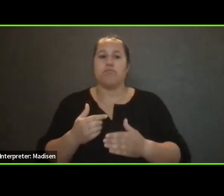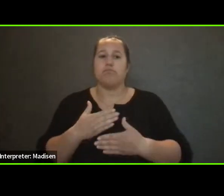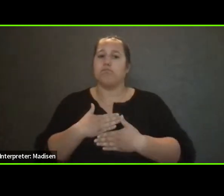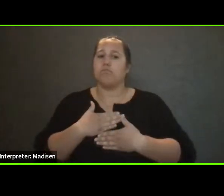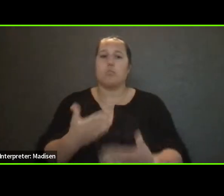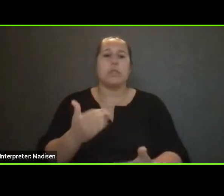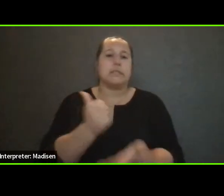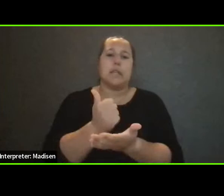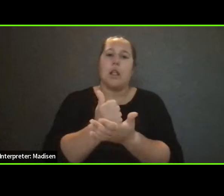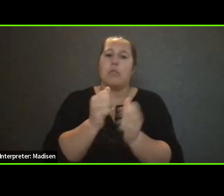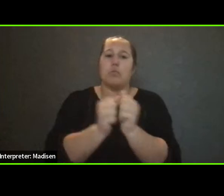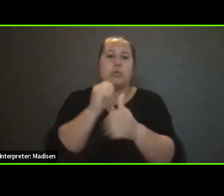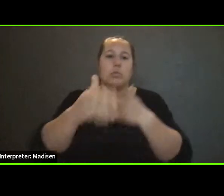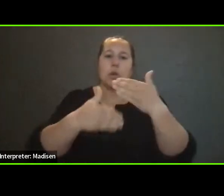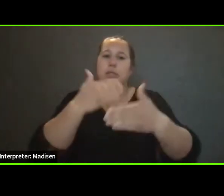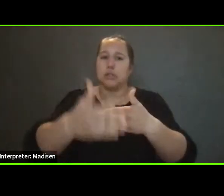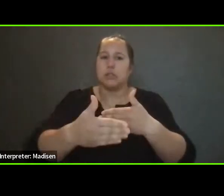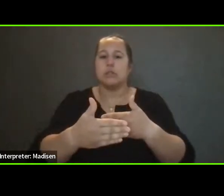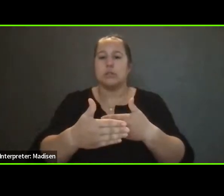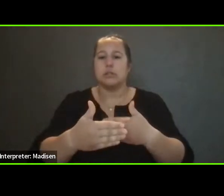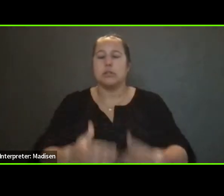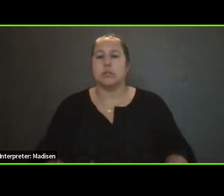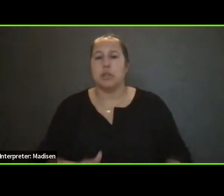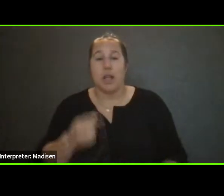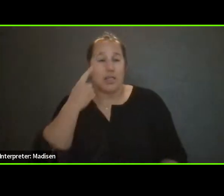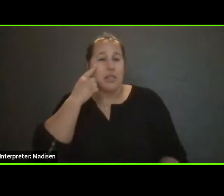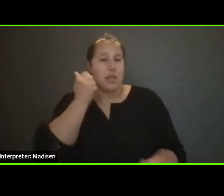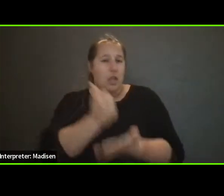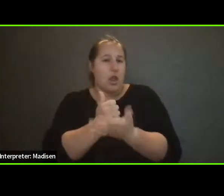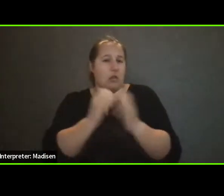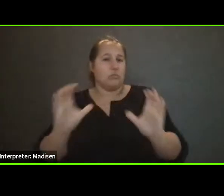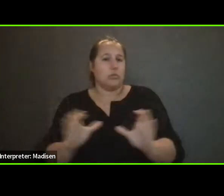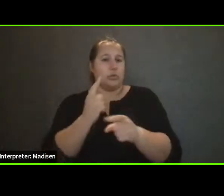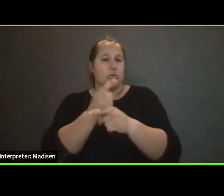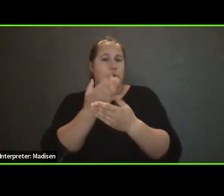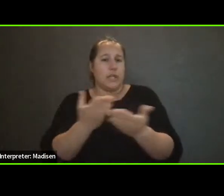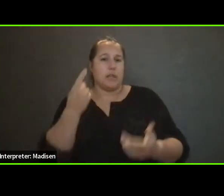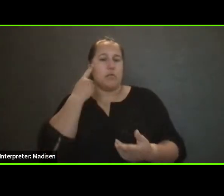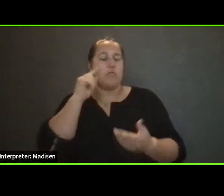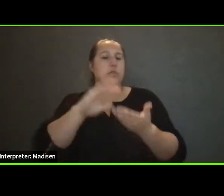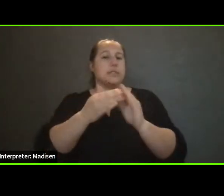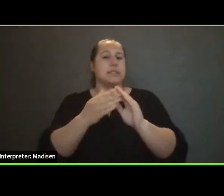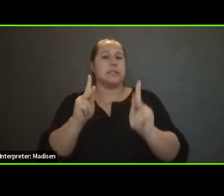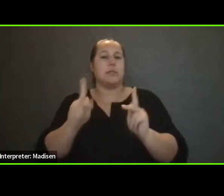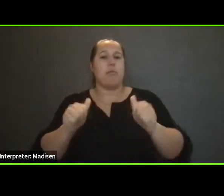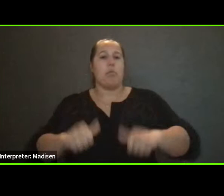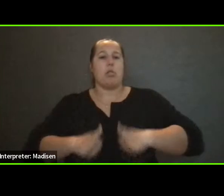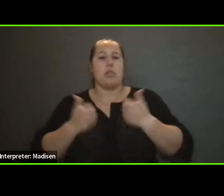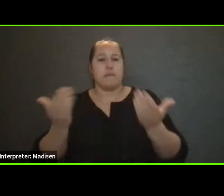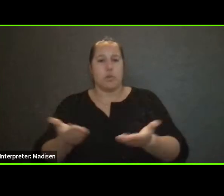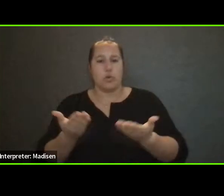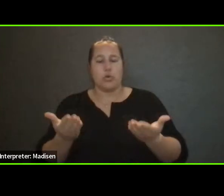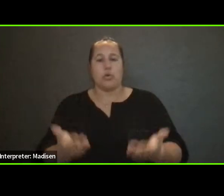process. And I think it can help do the right thing for the city's residents in the process.